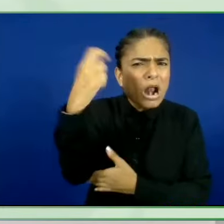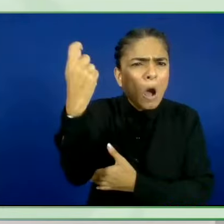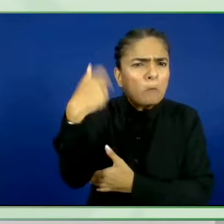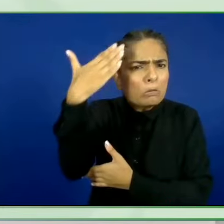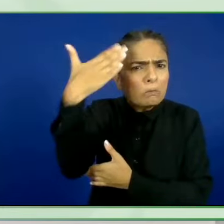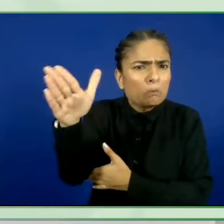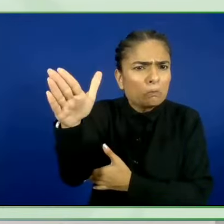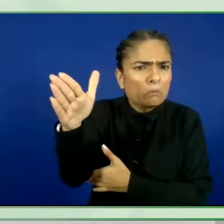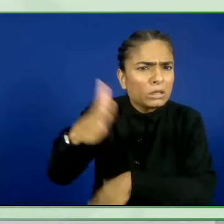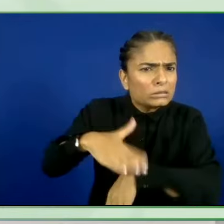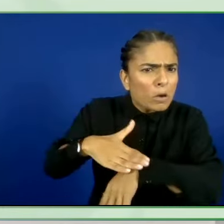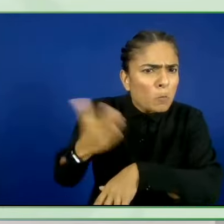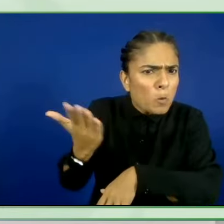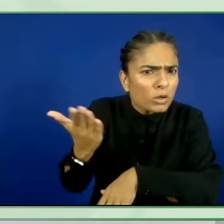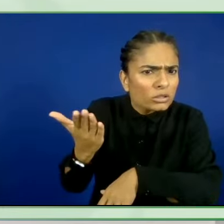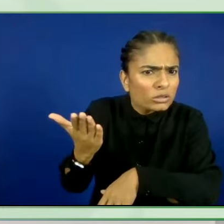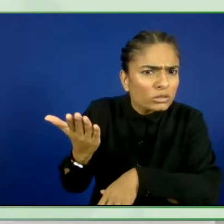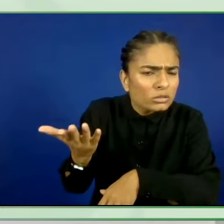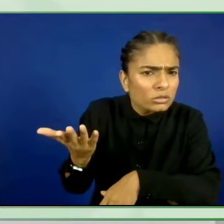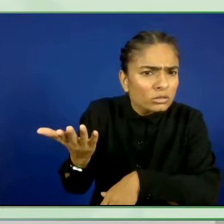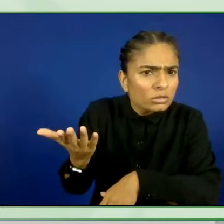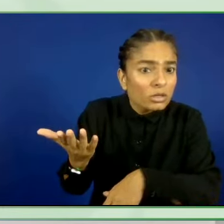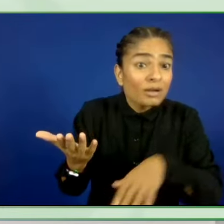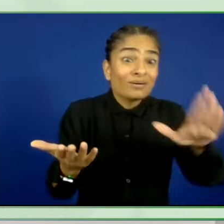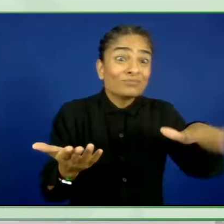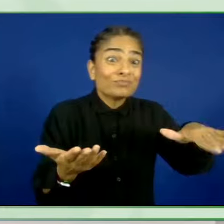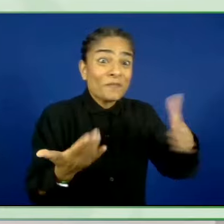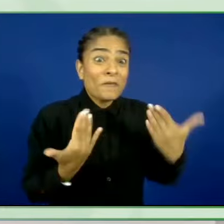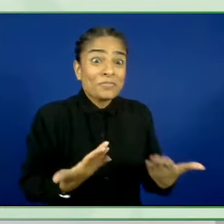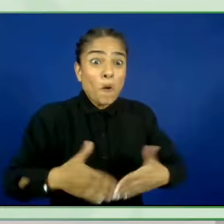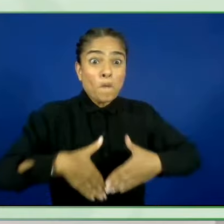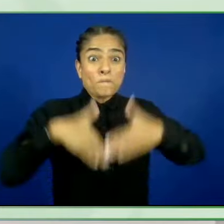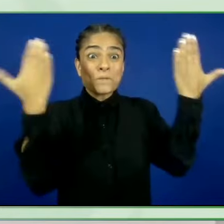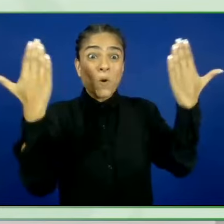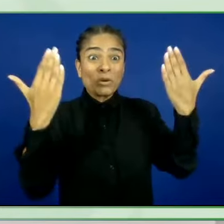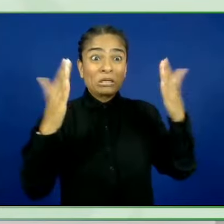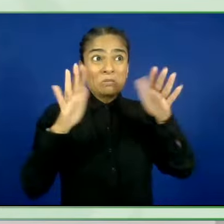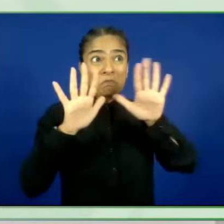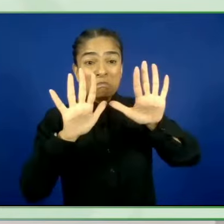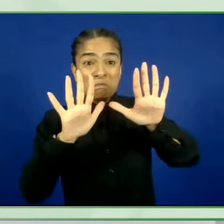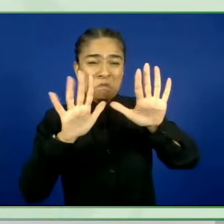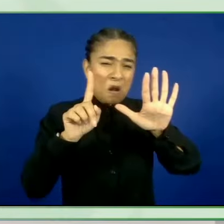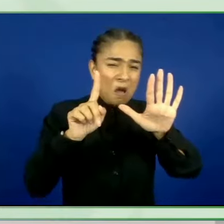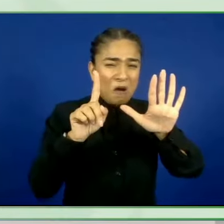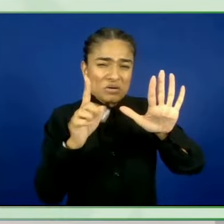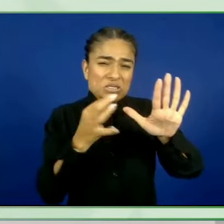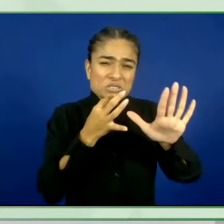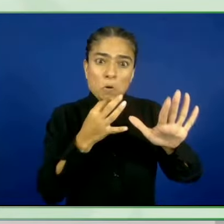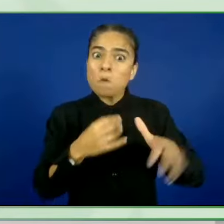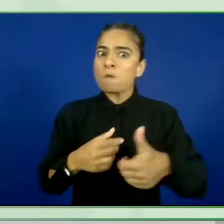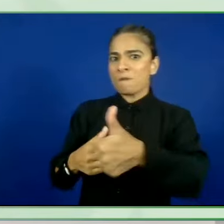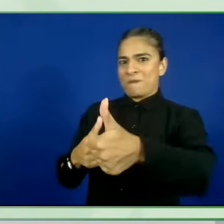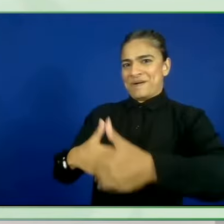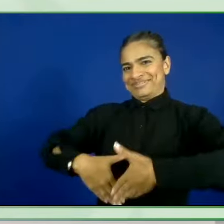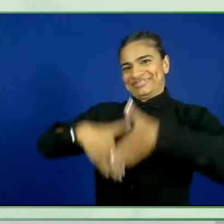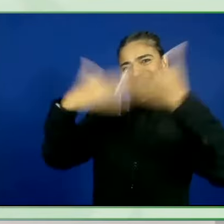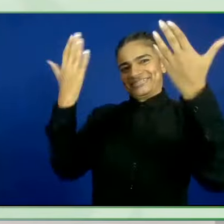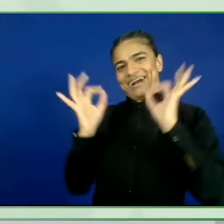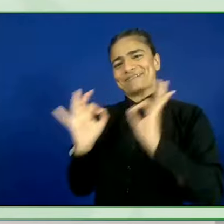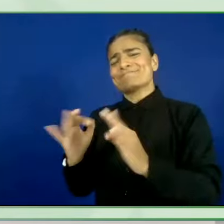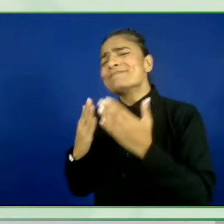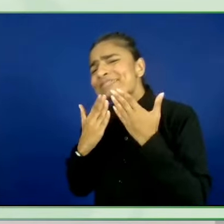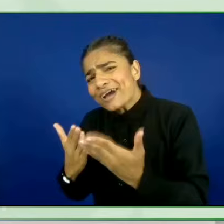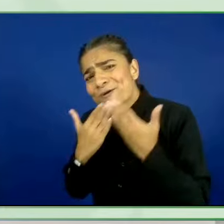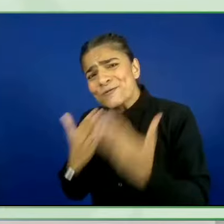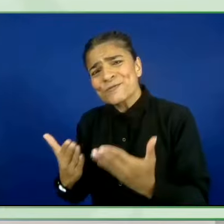Yeah, this is 10:53 a.m. Okay, have a really good rest of day, and thanks once again for being with us